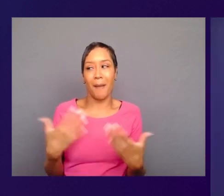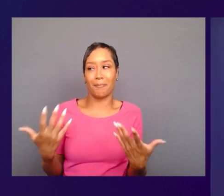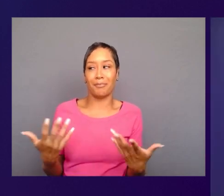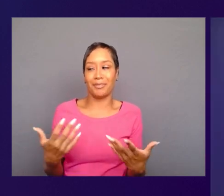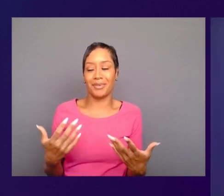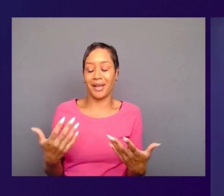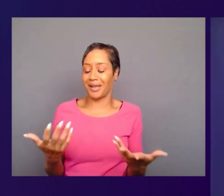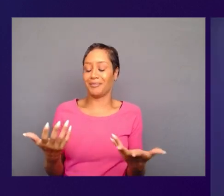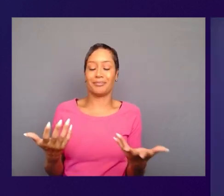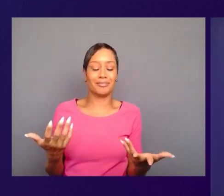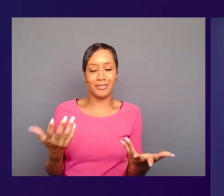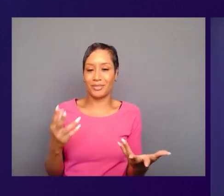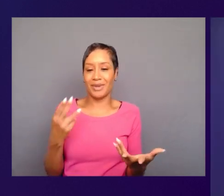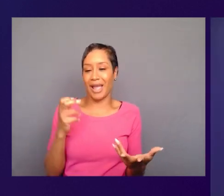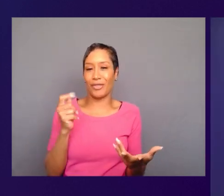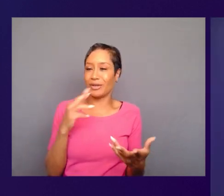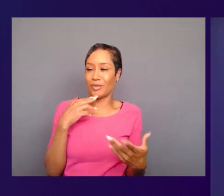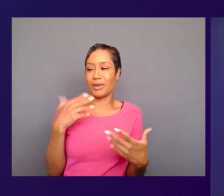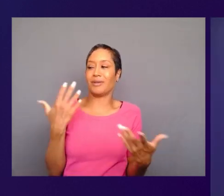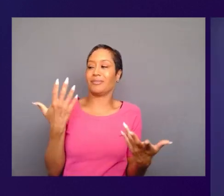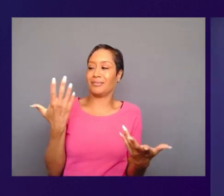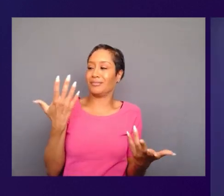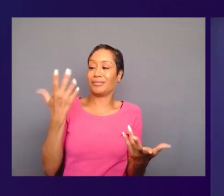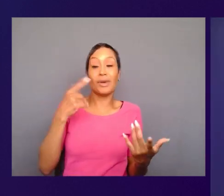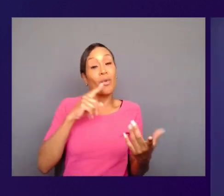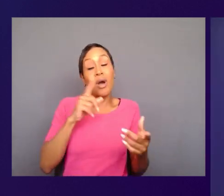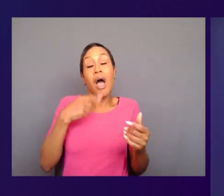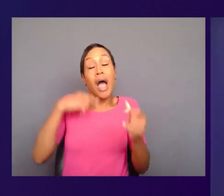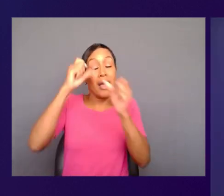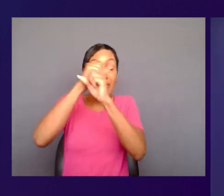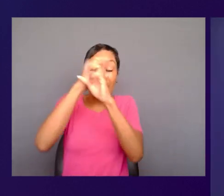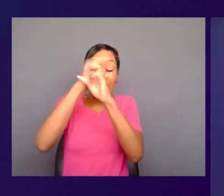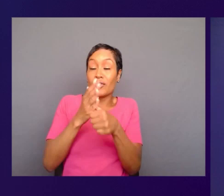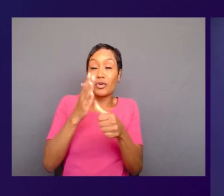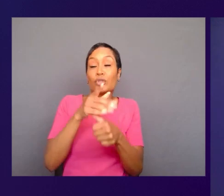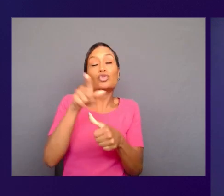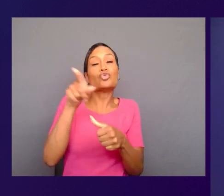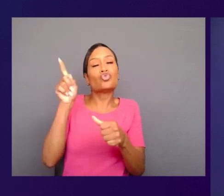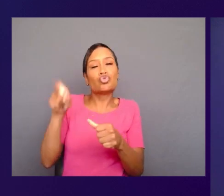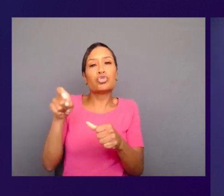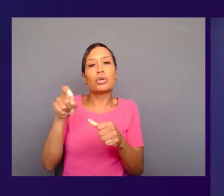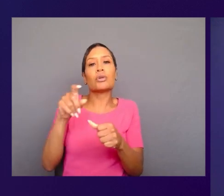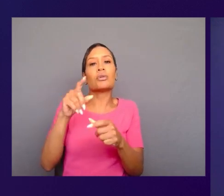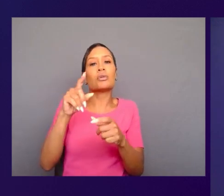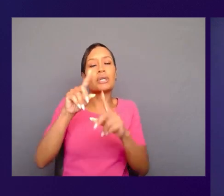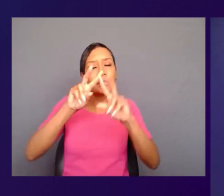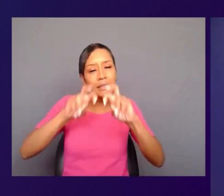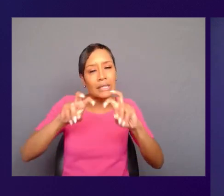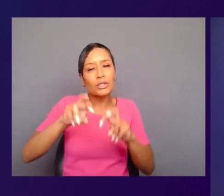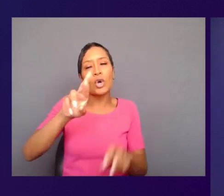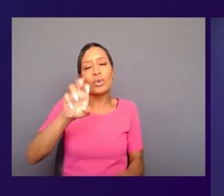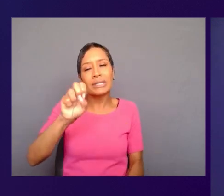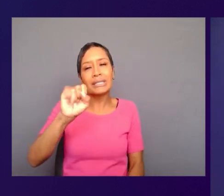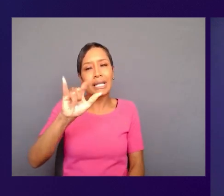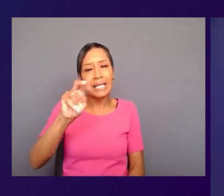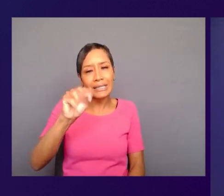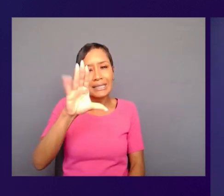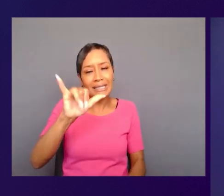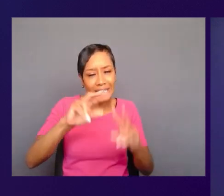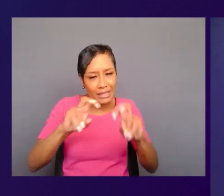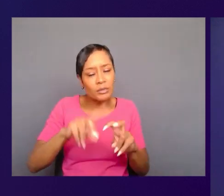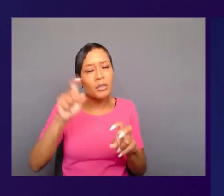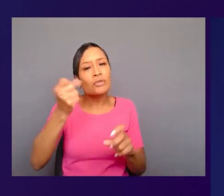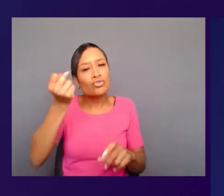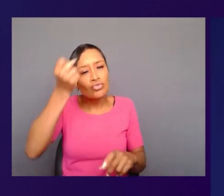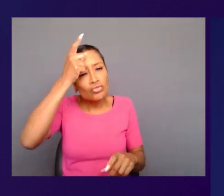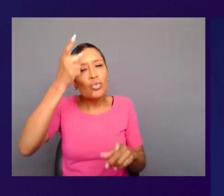Well, first of all, I really think that you really need to do a resiliency assessment and understand